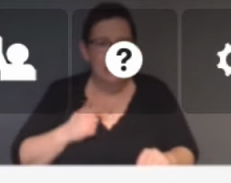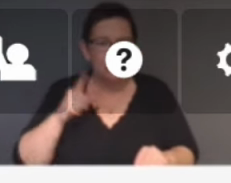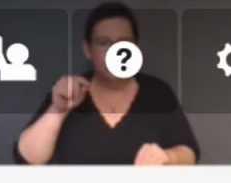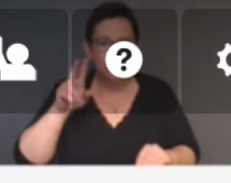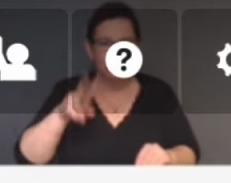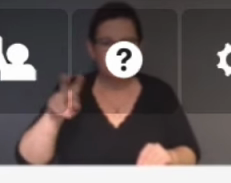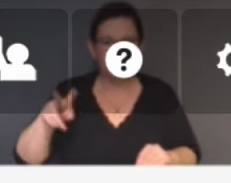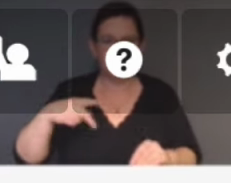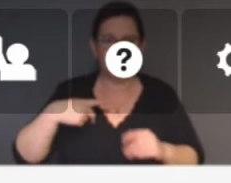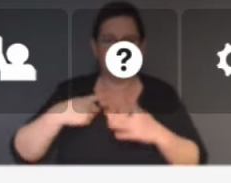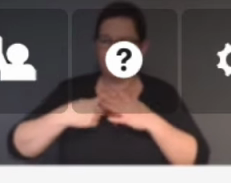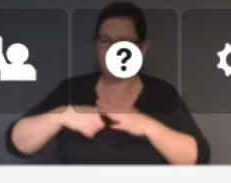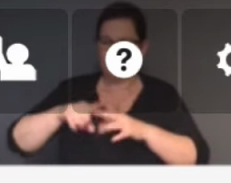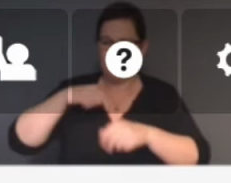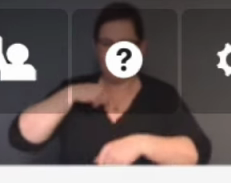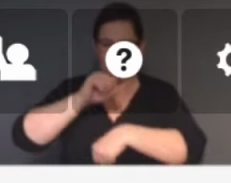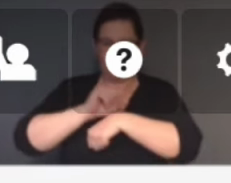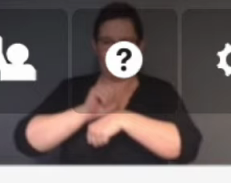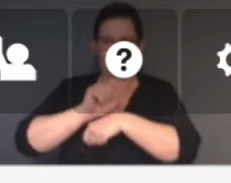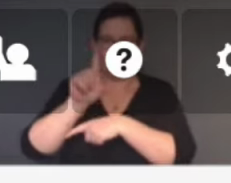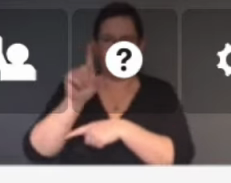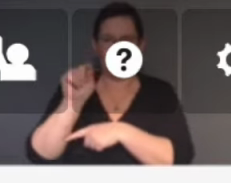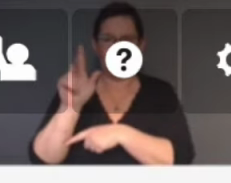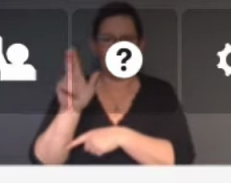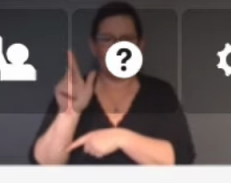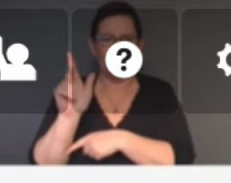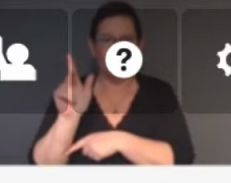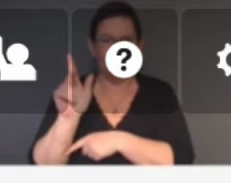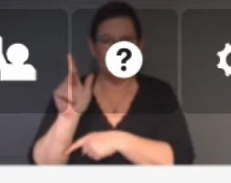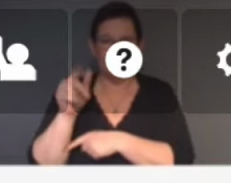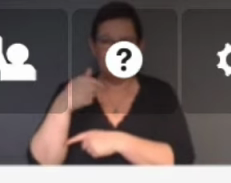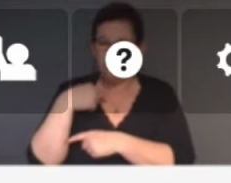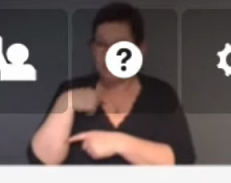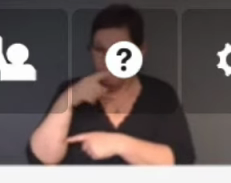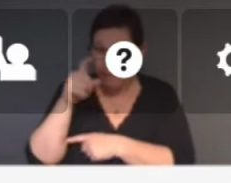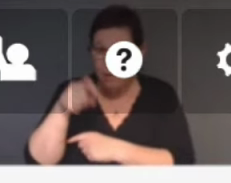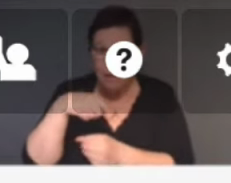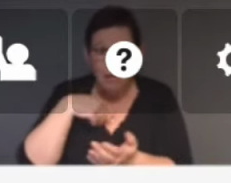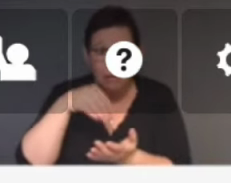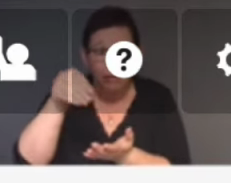2023. Do I need to do a tax return in 2023?